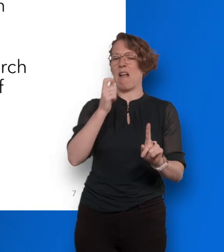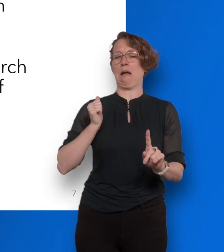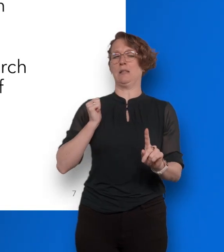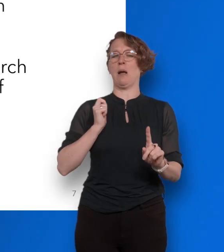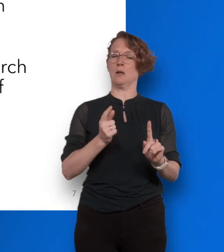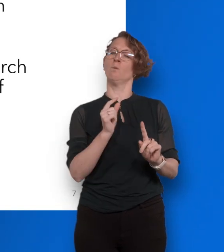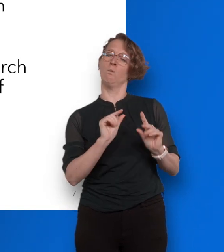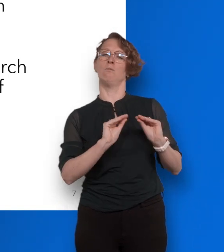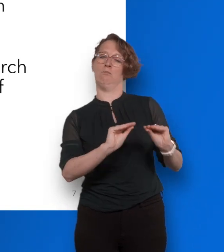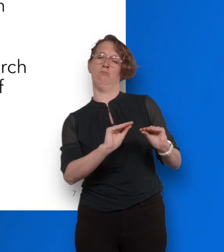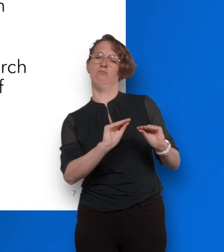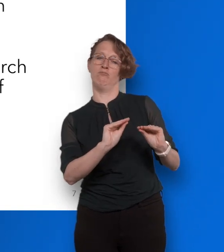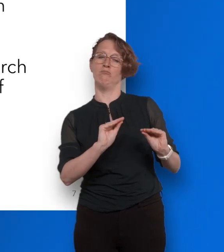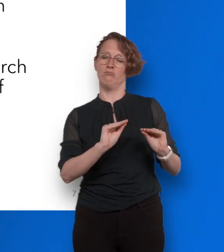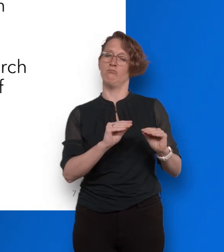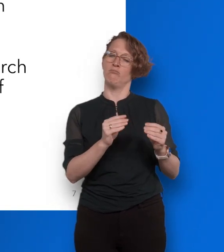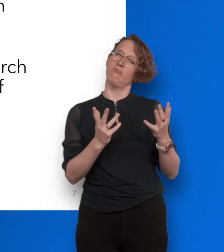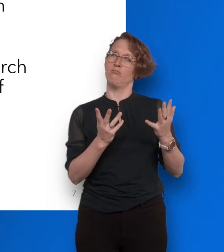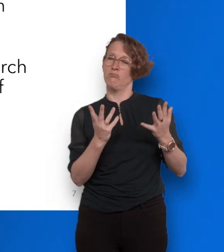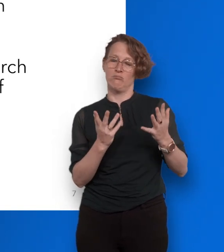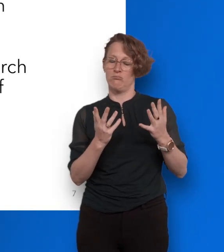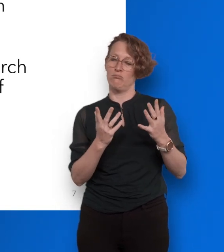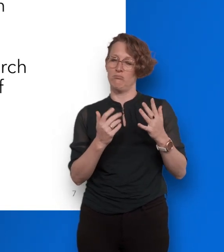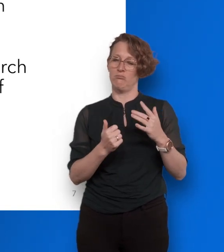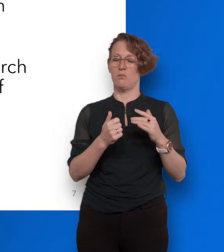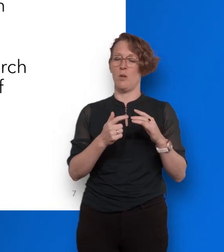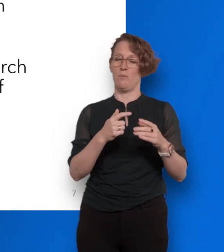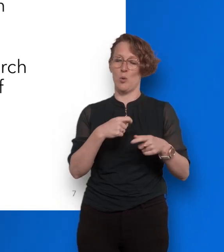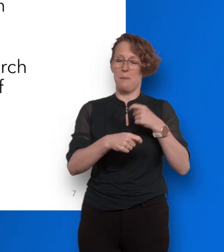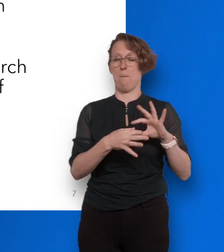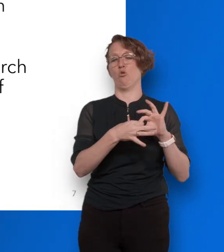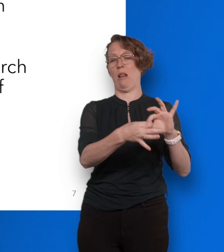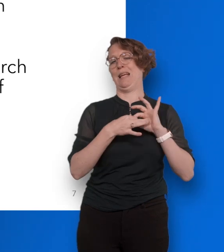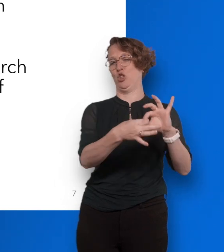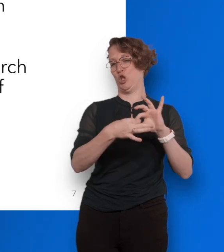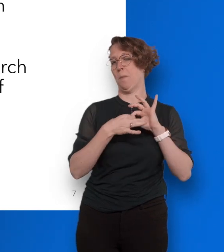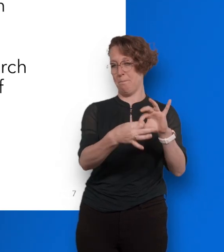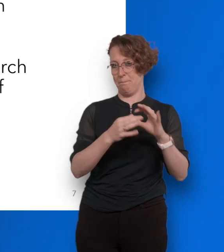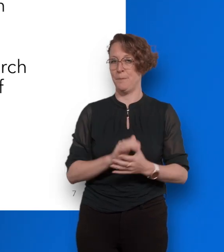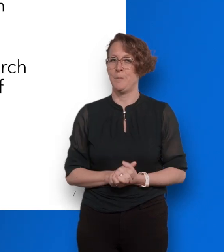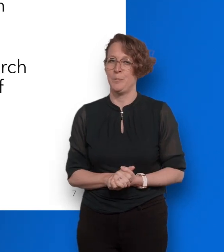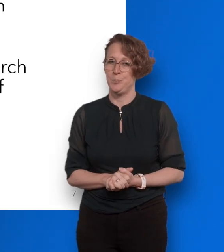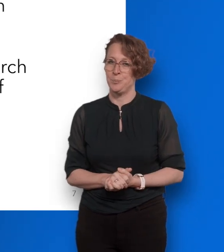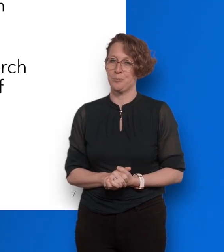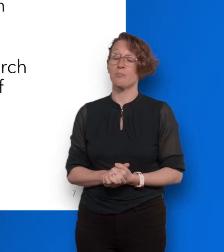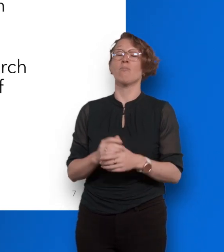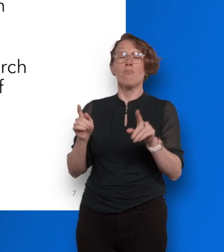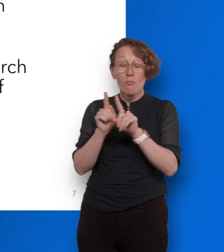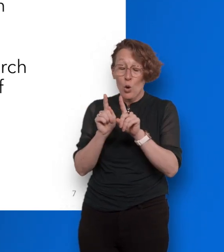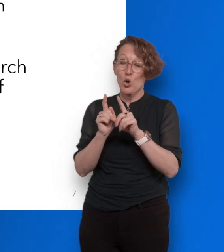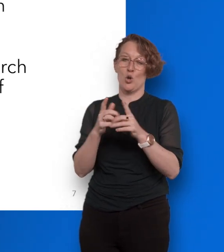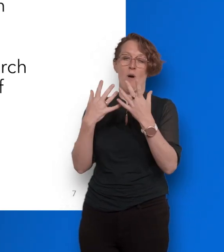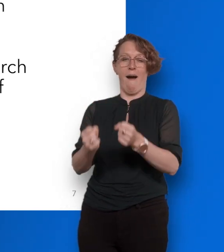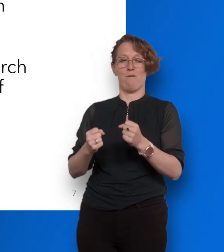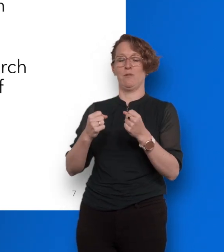those expectations of sort of how we have that relationship together. And then we